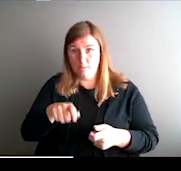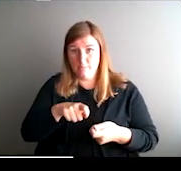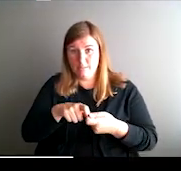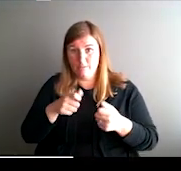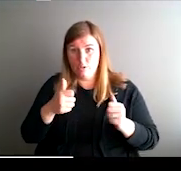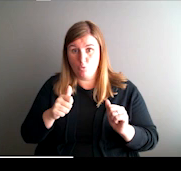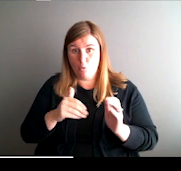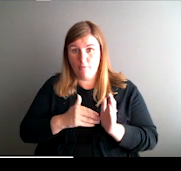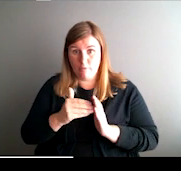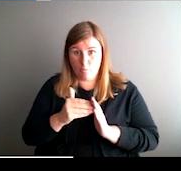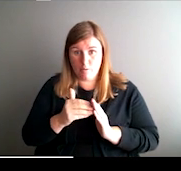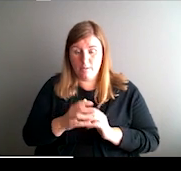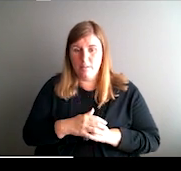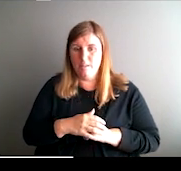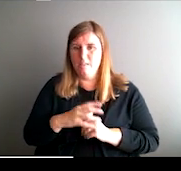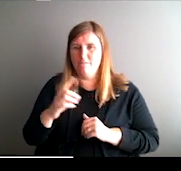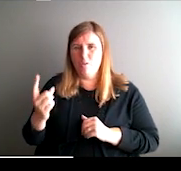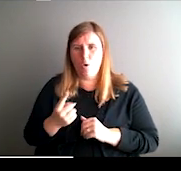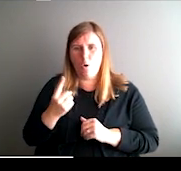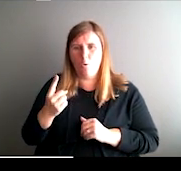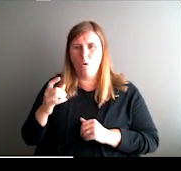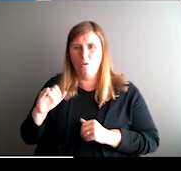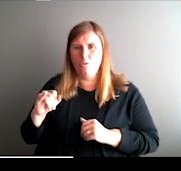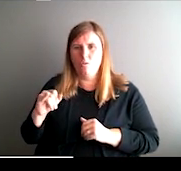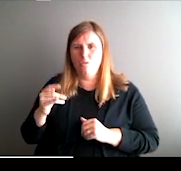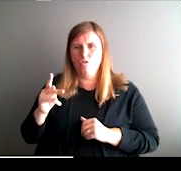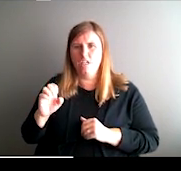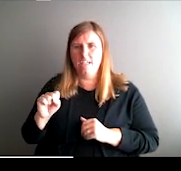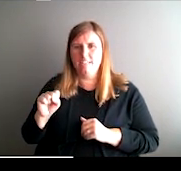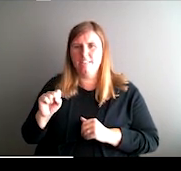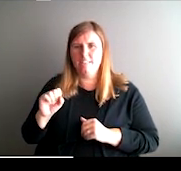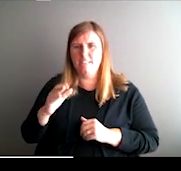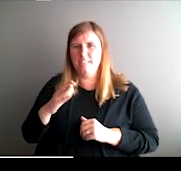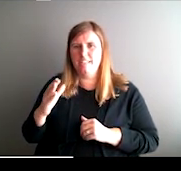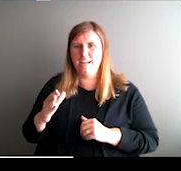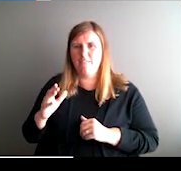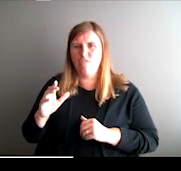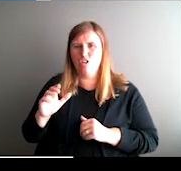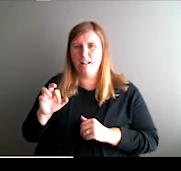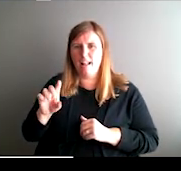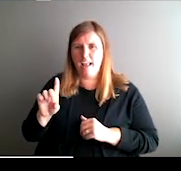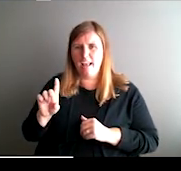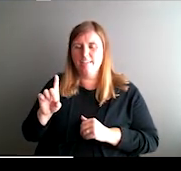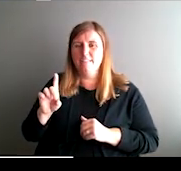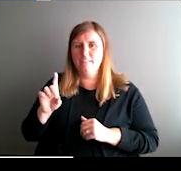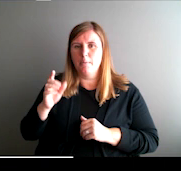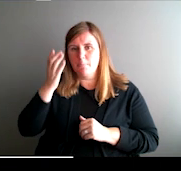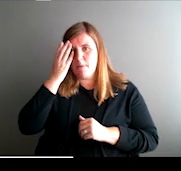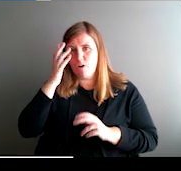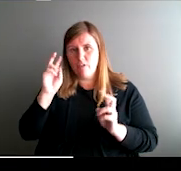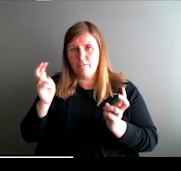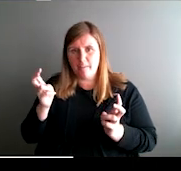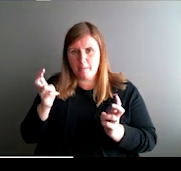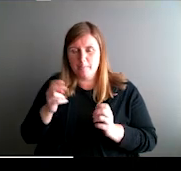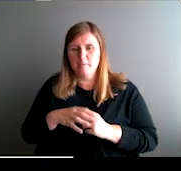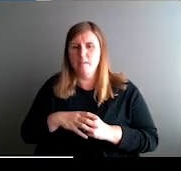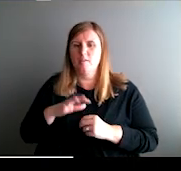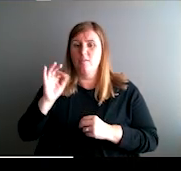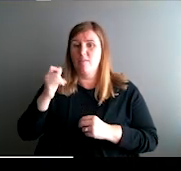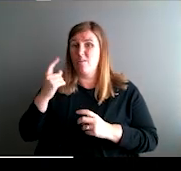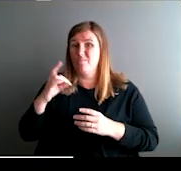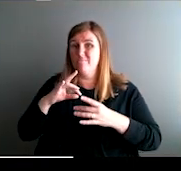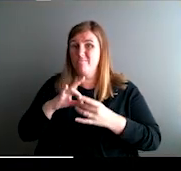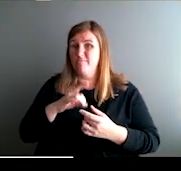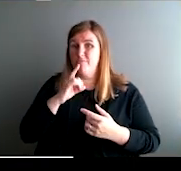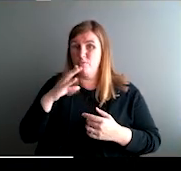toy frequently? Is it always Jake's Neverland pirate themed or something like that? If so, that gives you some ideas for